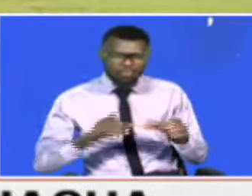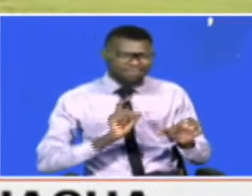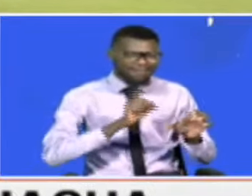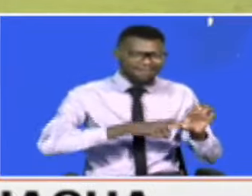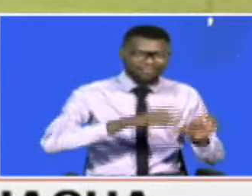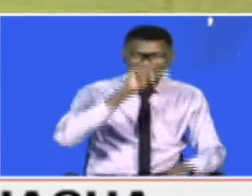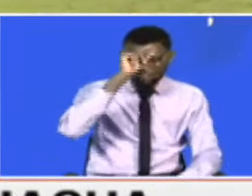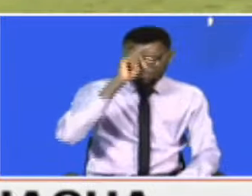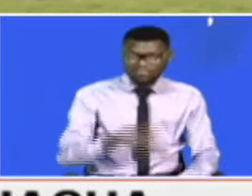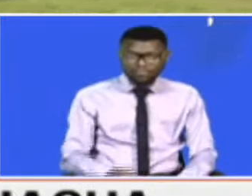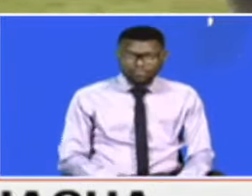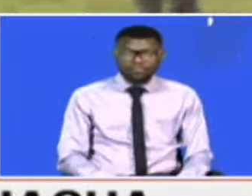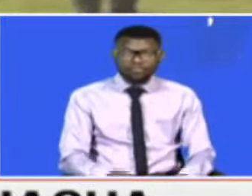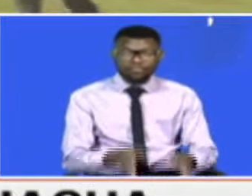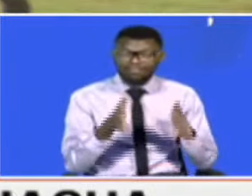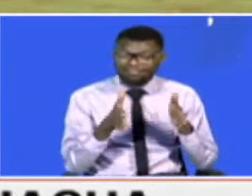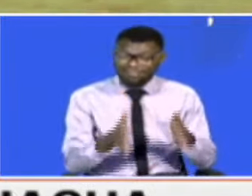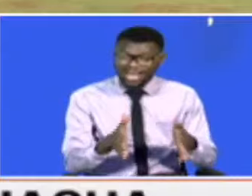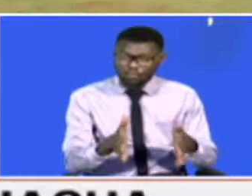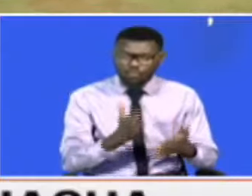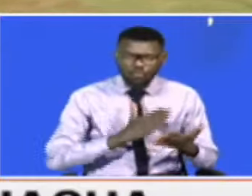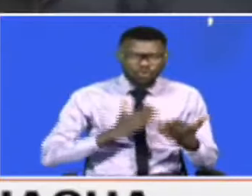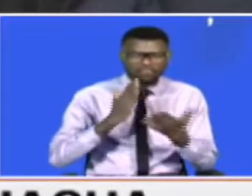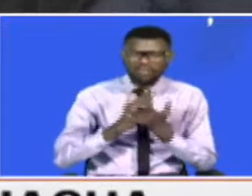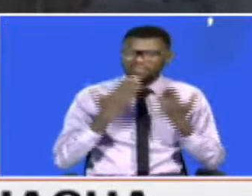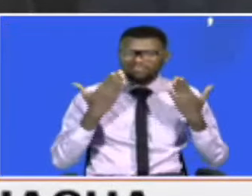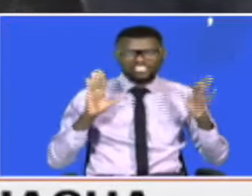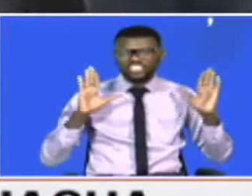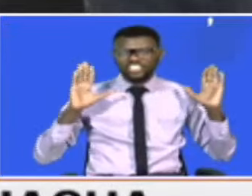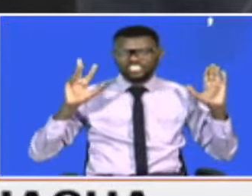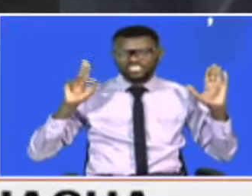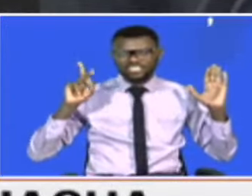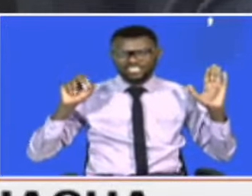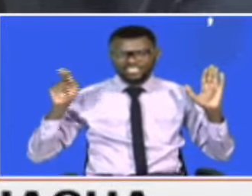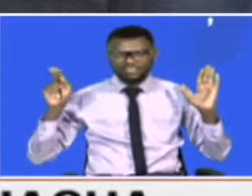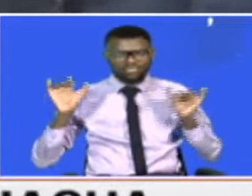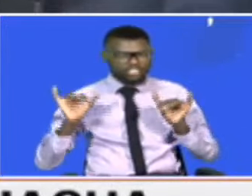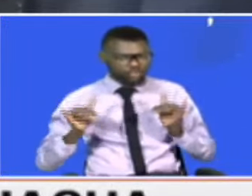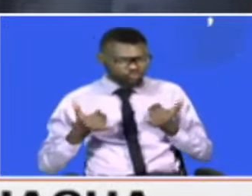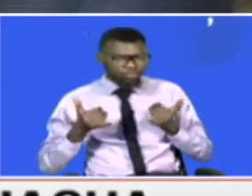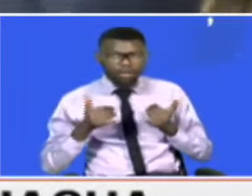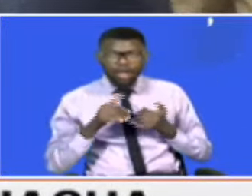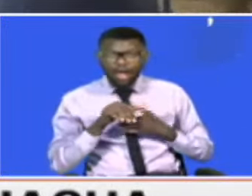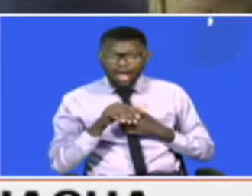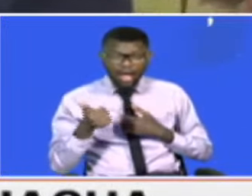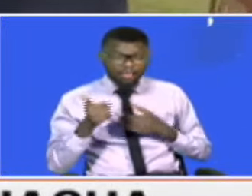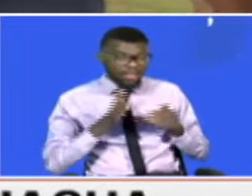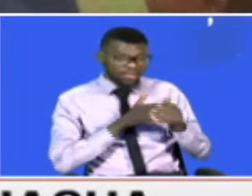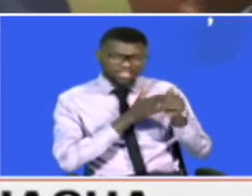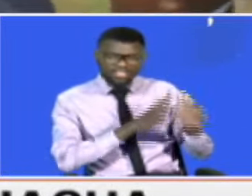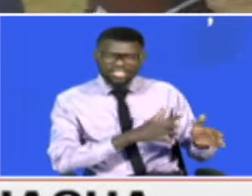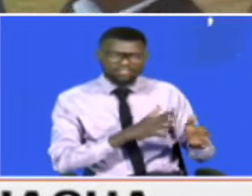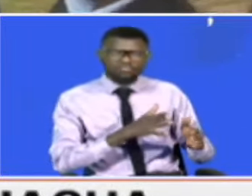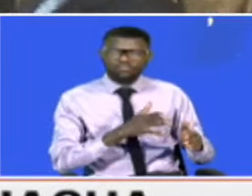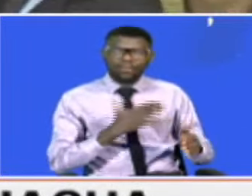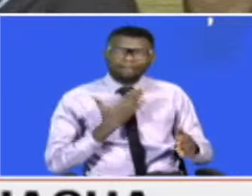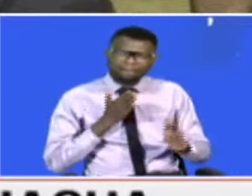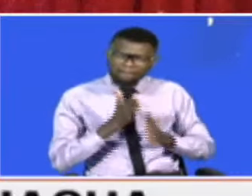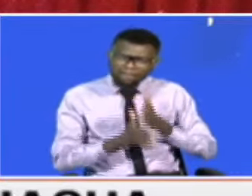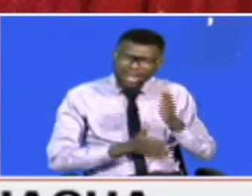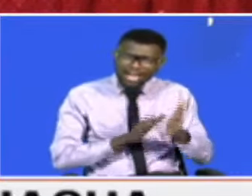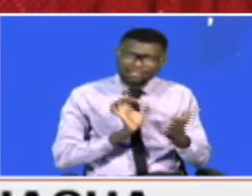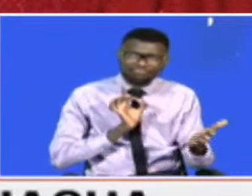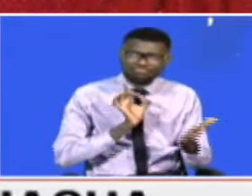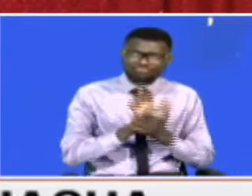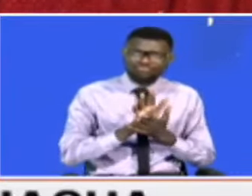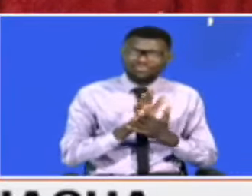KTN News can now authoritatively confirm that there have been meetings planned by anti-Gachagua leaders to impeach him.